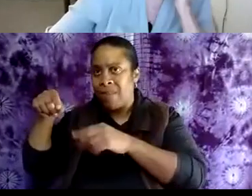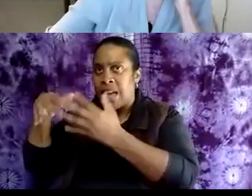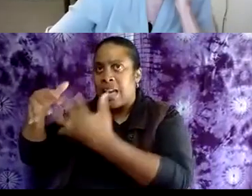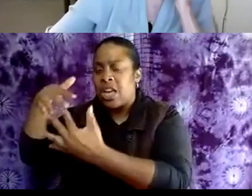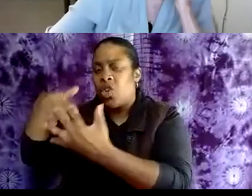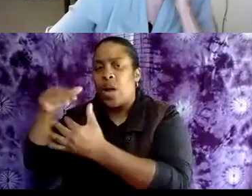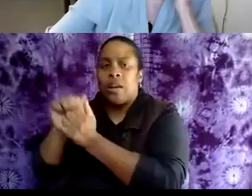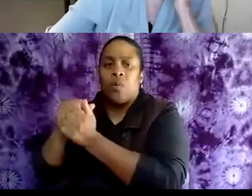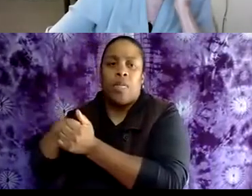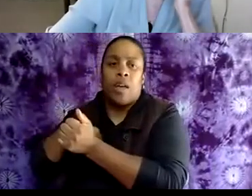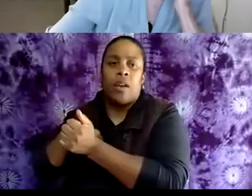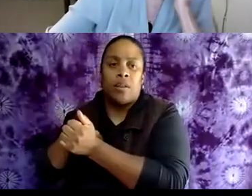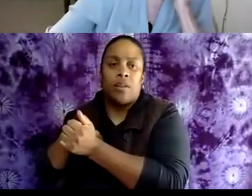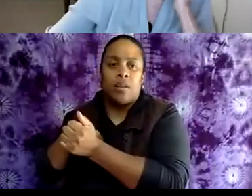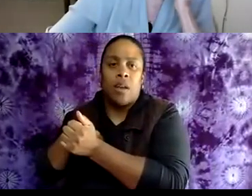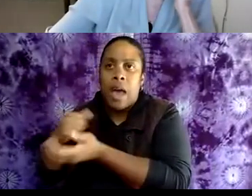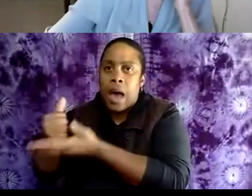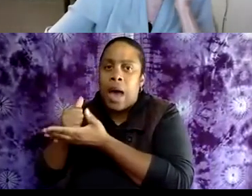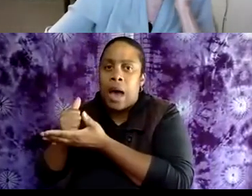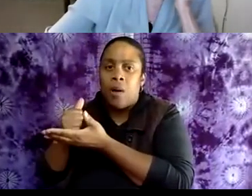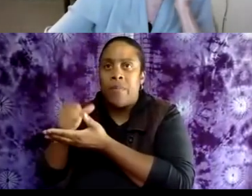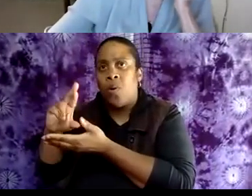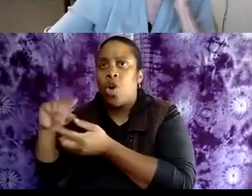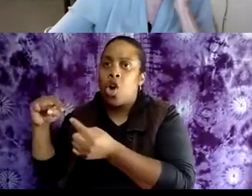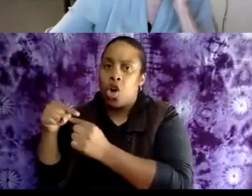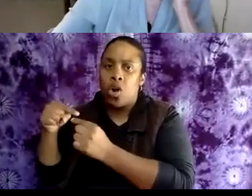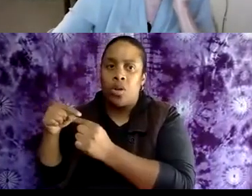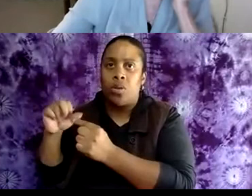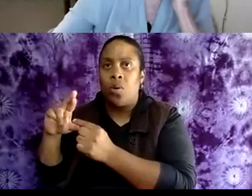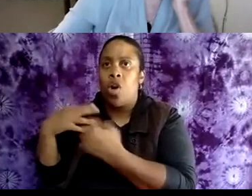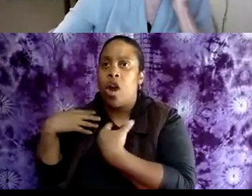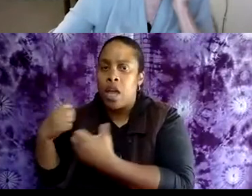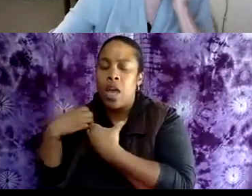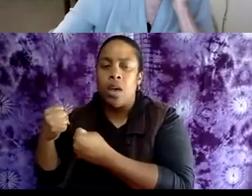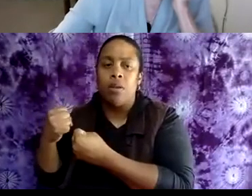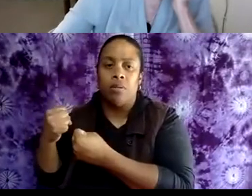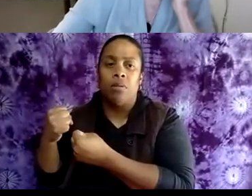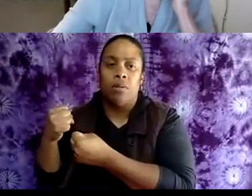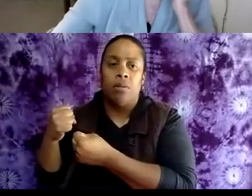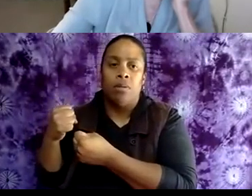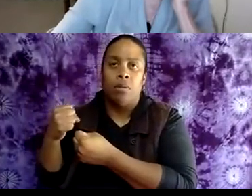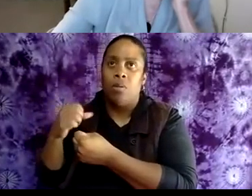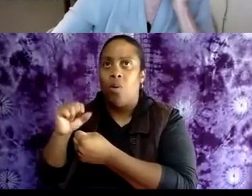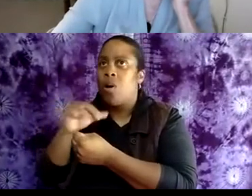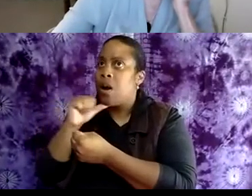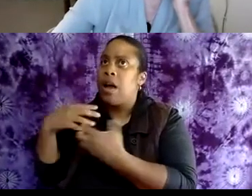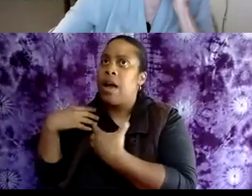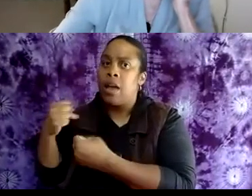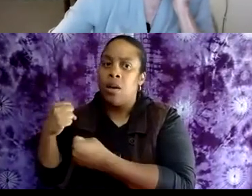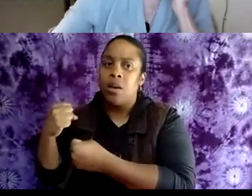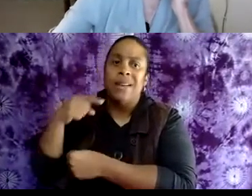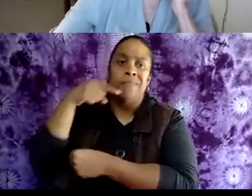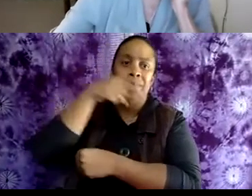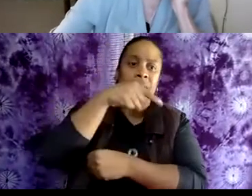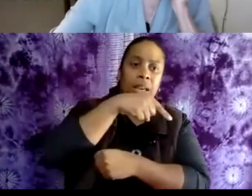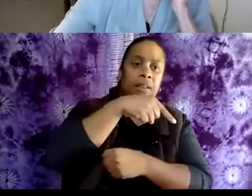and perhaps helps or hurts or heals or not heals. And possessed